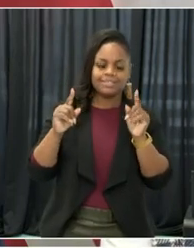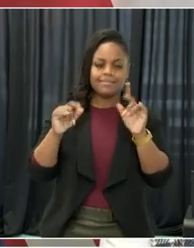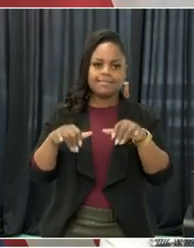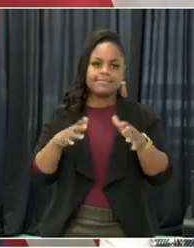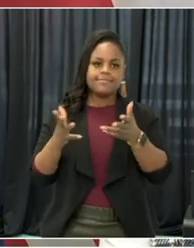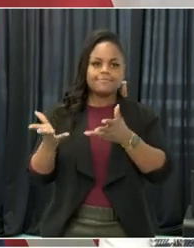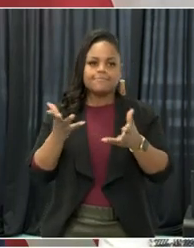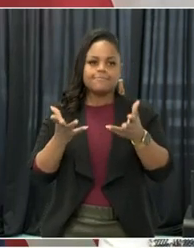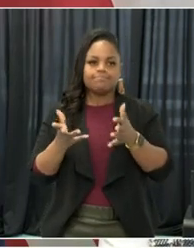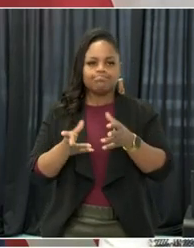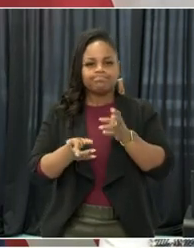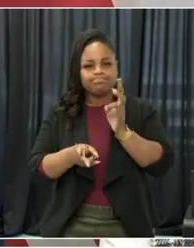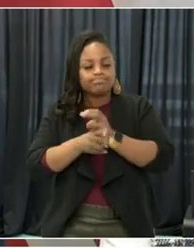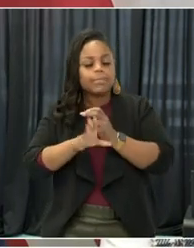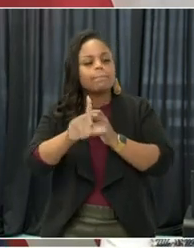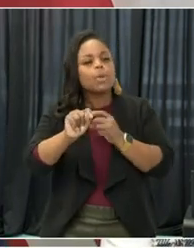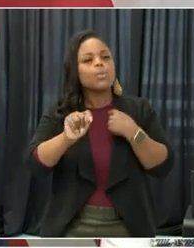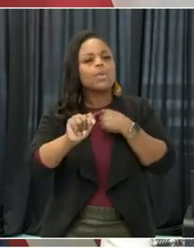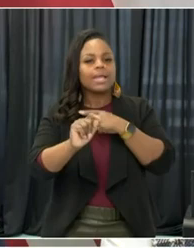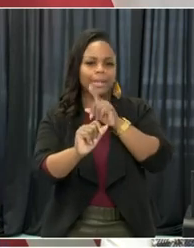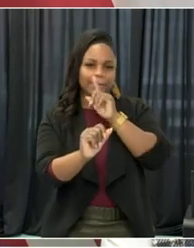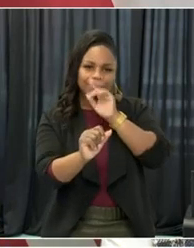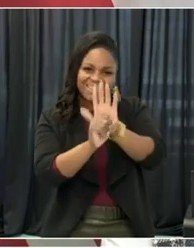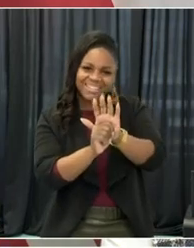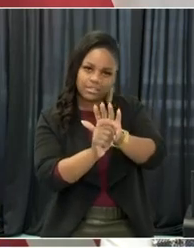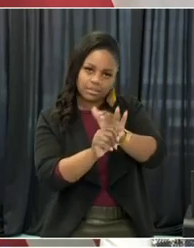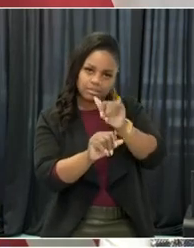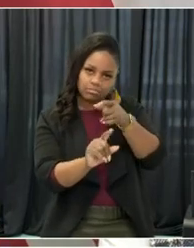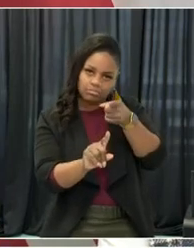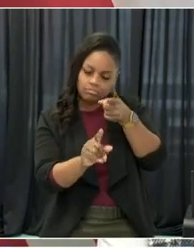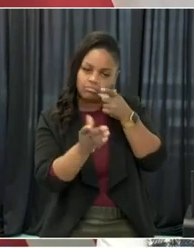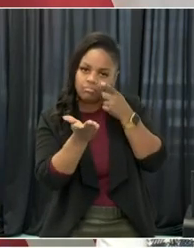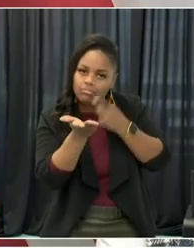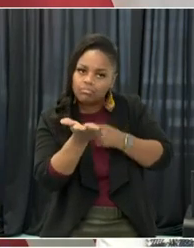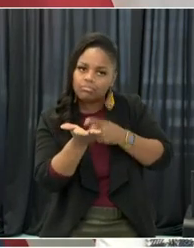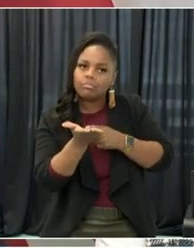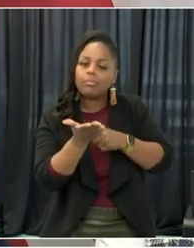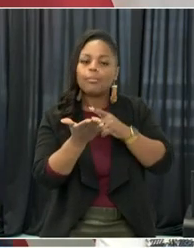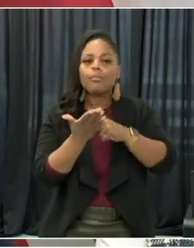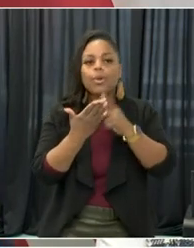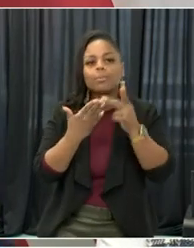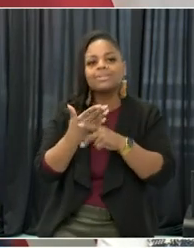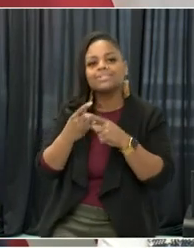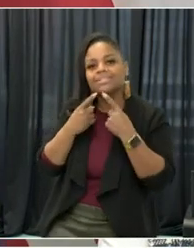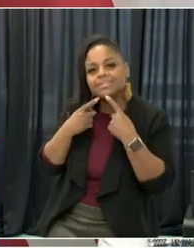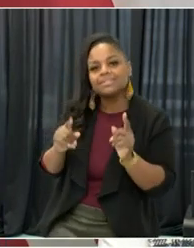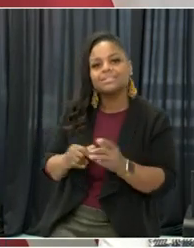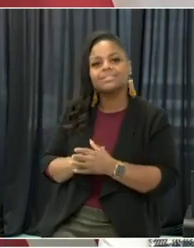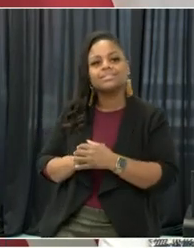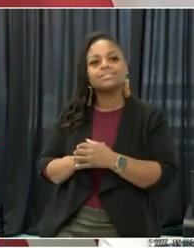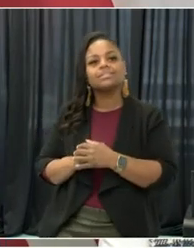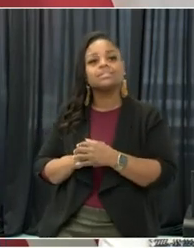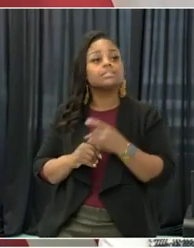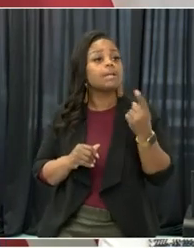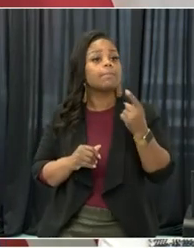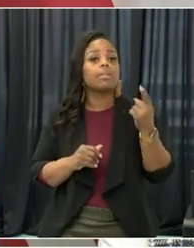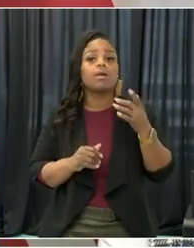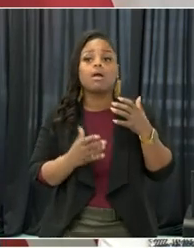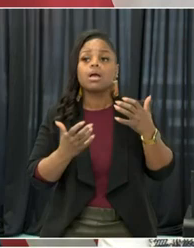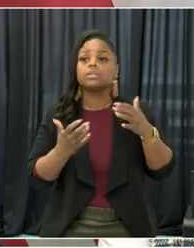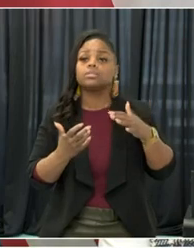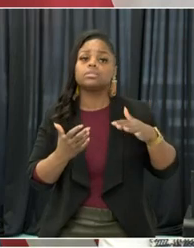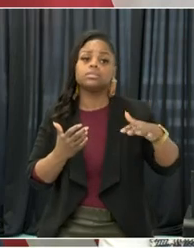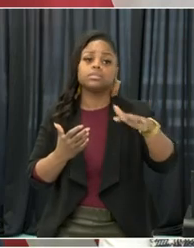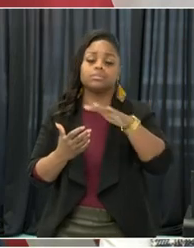committed to that discussion so that when I come out, you heard somebody say in the audience